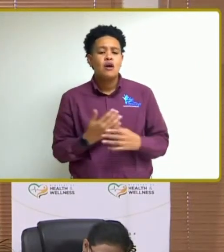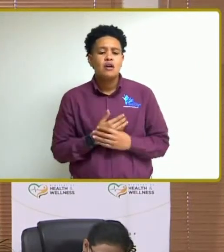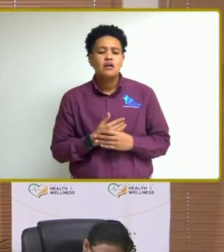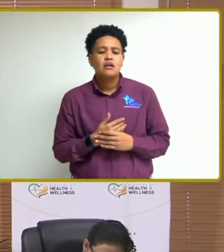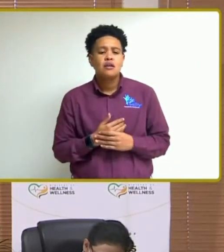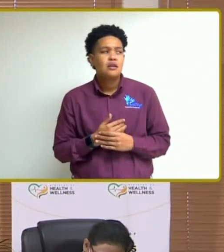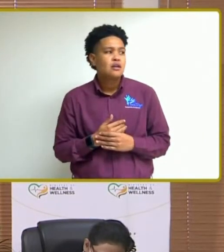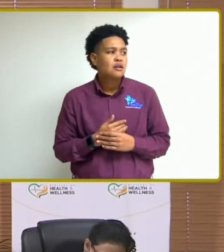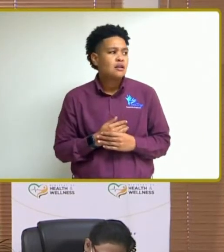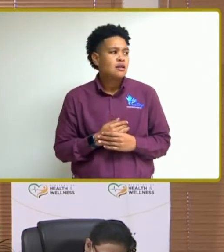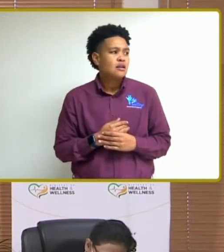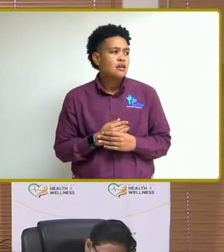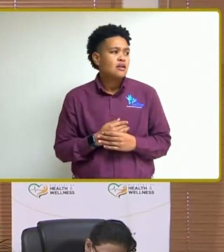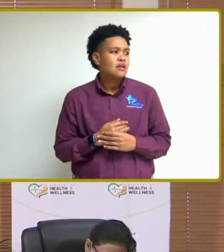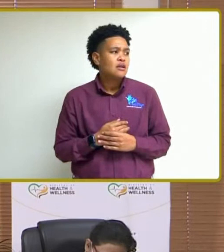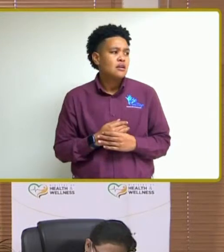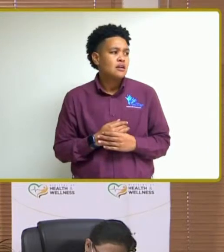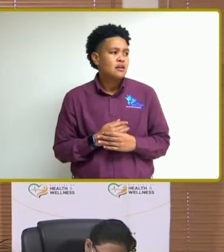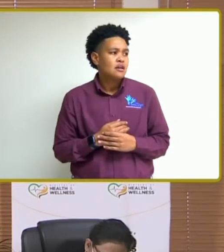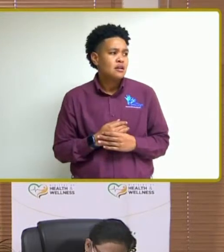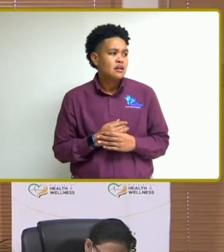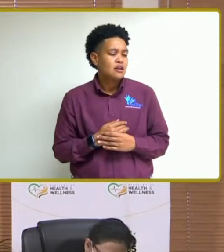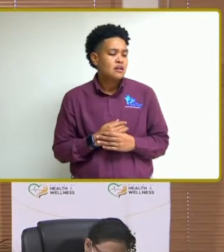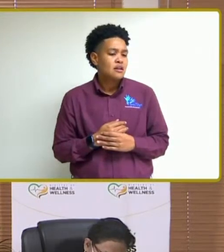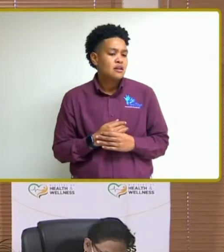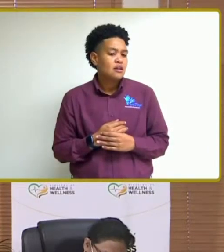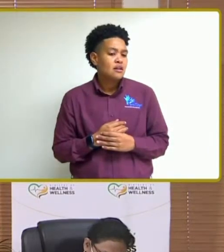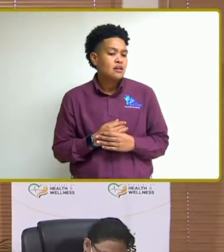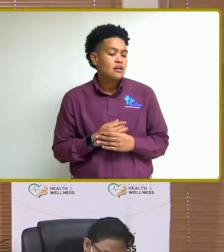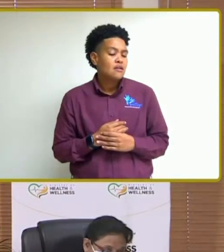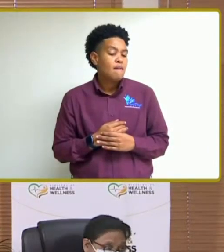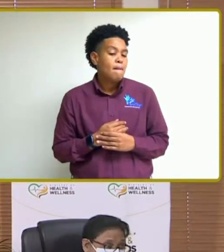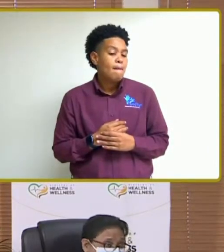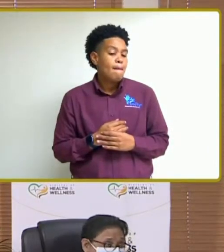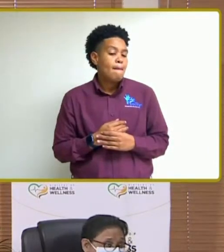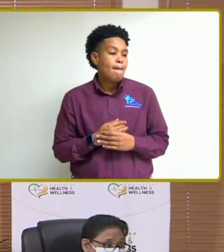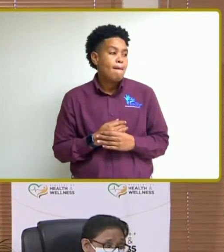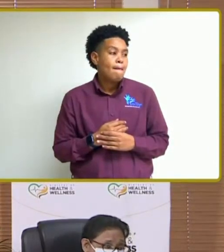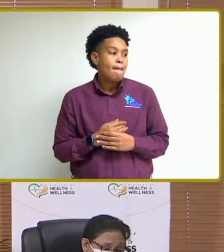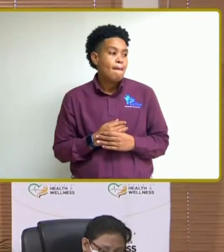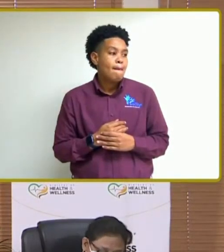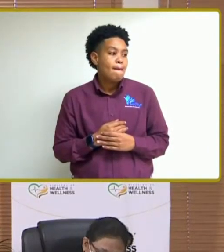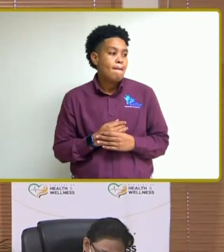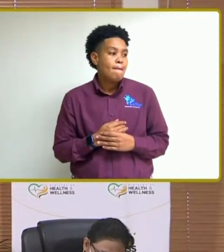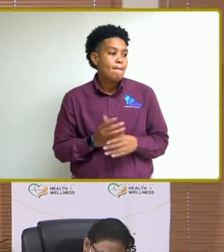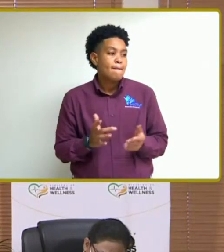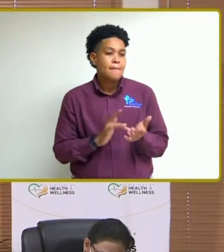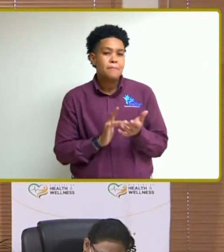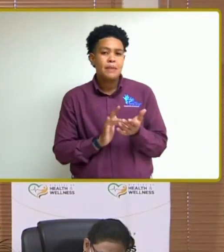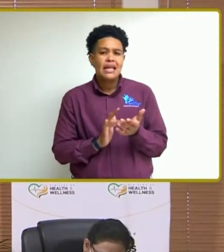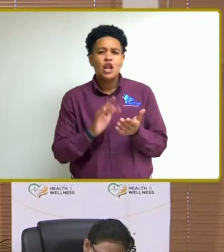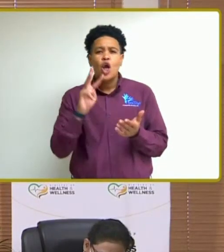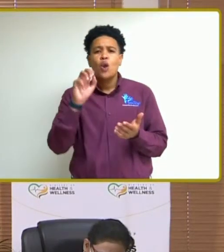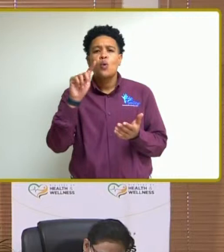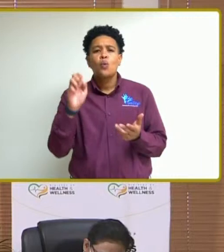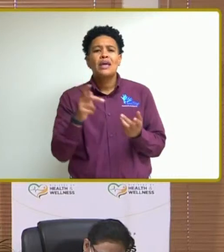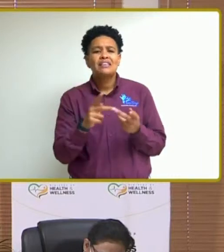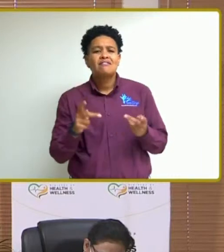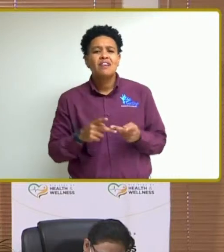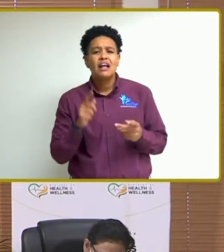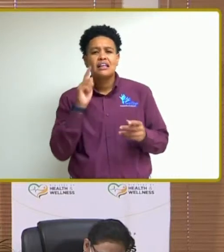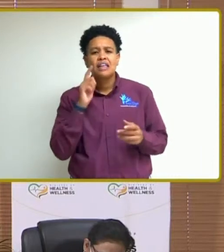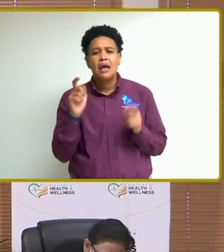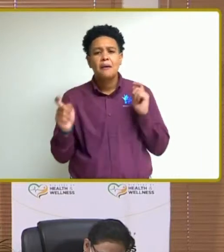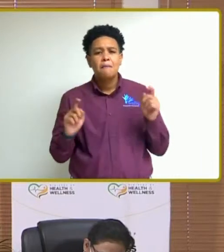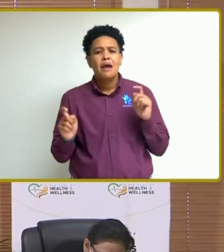there's a facility, this medical waste facility that treats infectious materials. Now it's